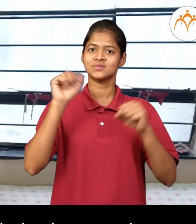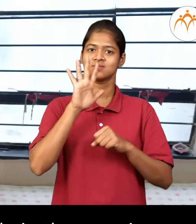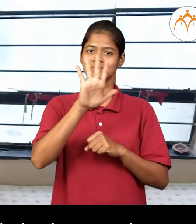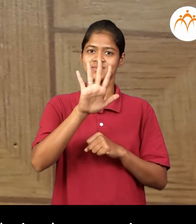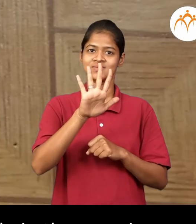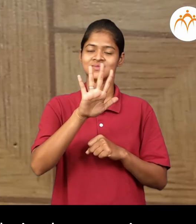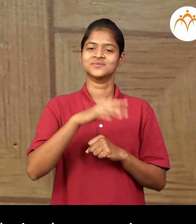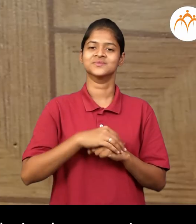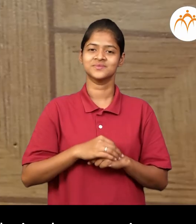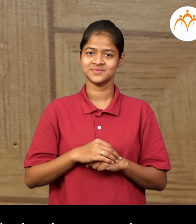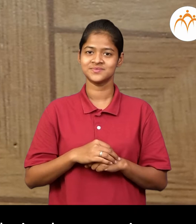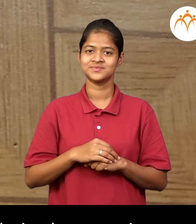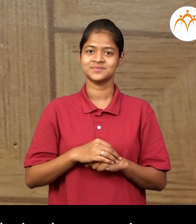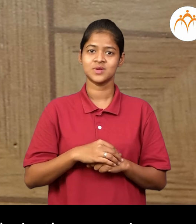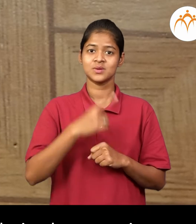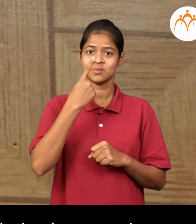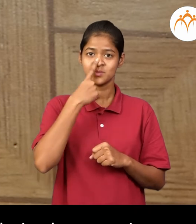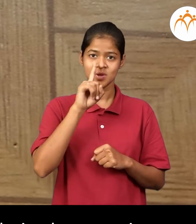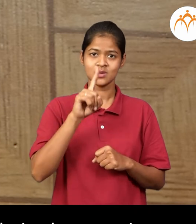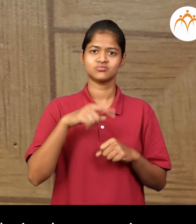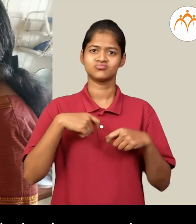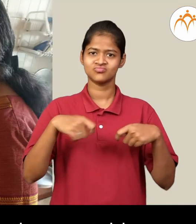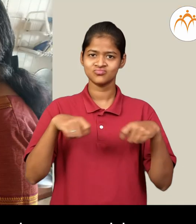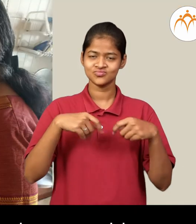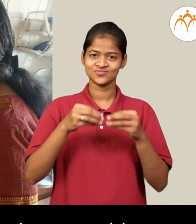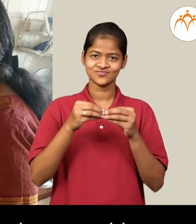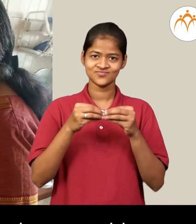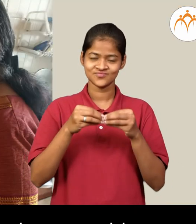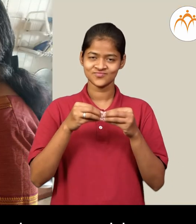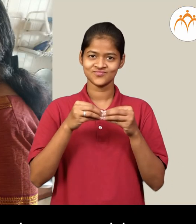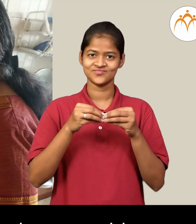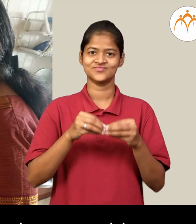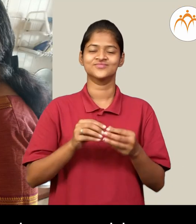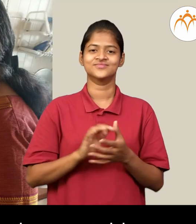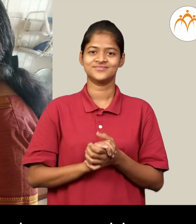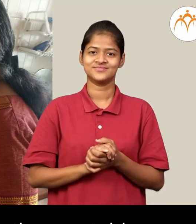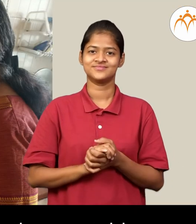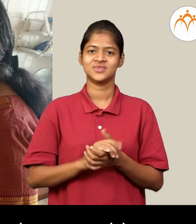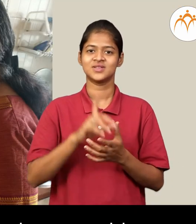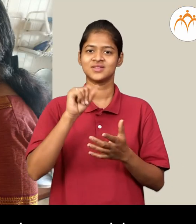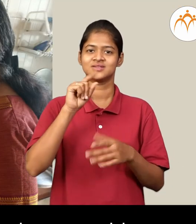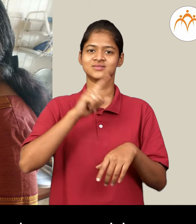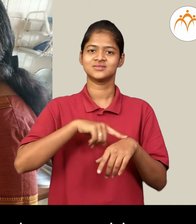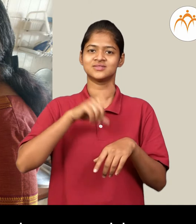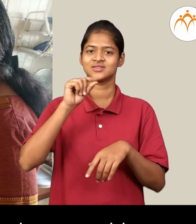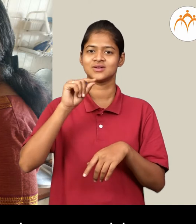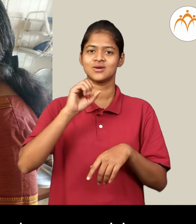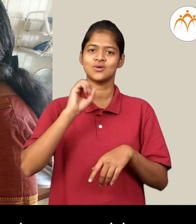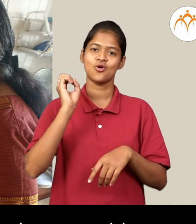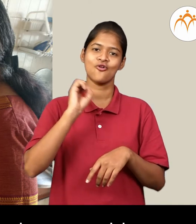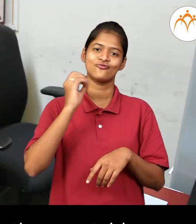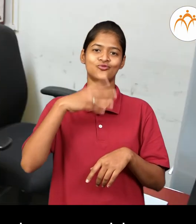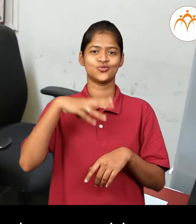at 5 o'clock in the morning. She makes rotis and cooks the vegetable curry.